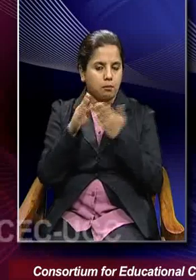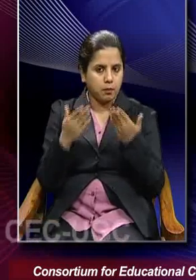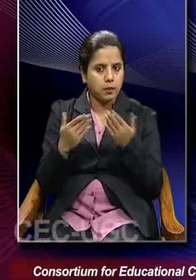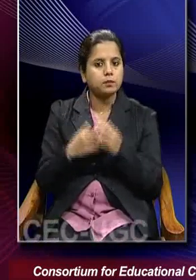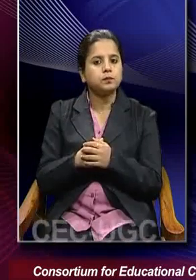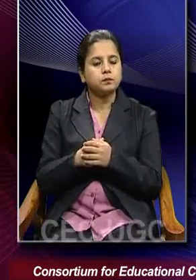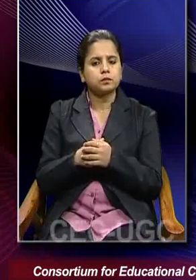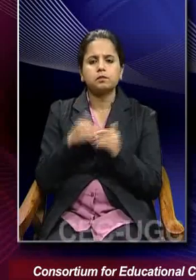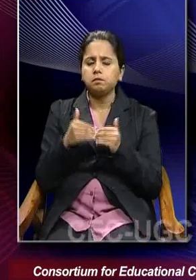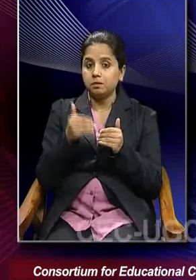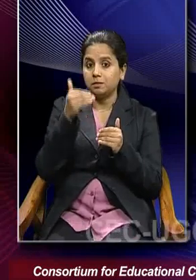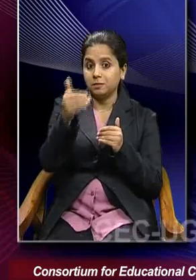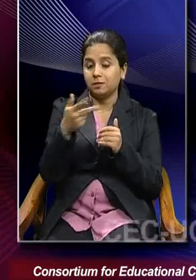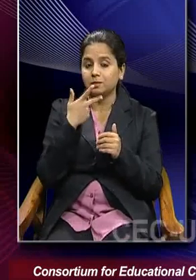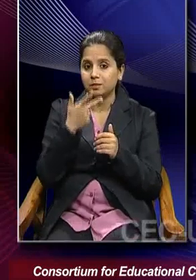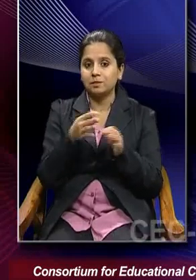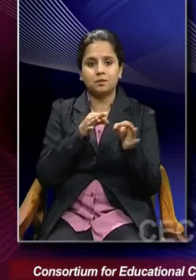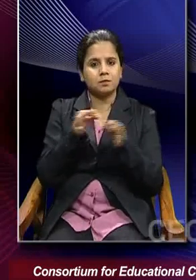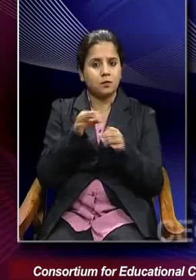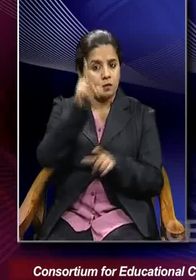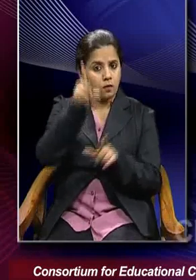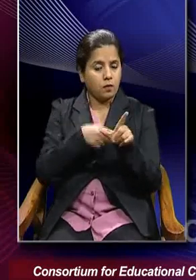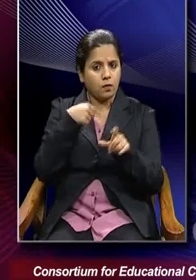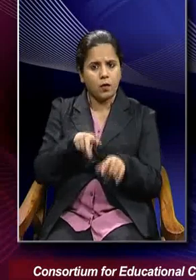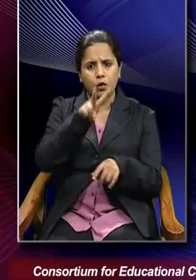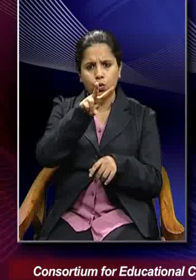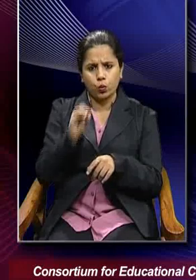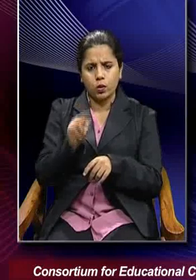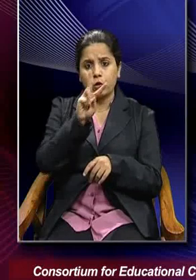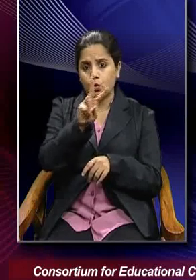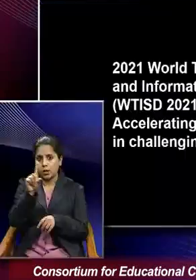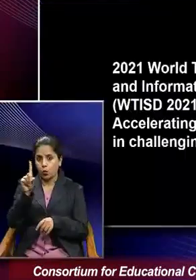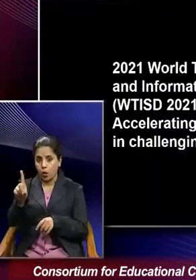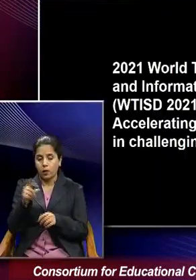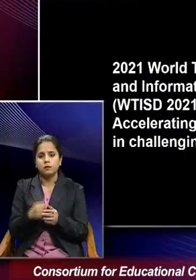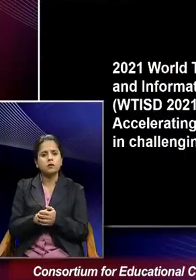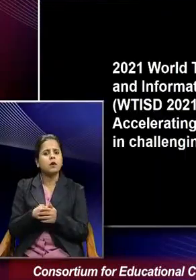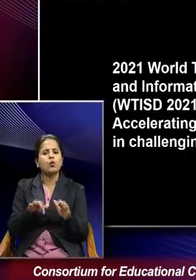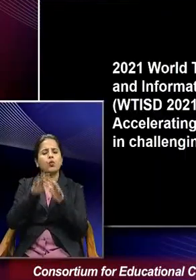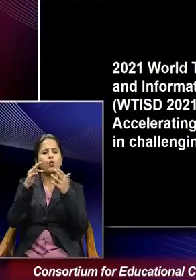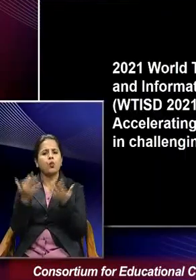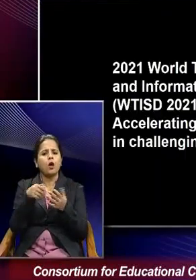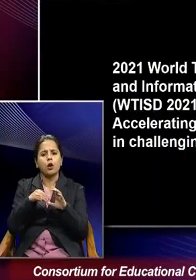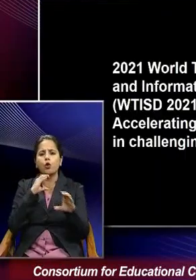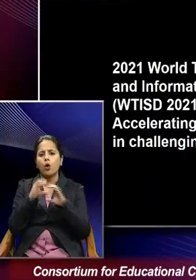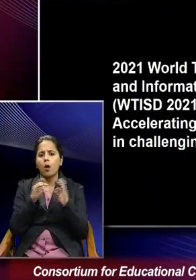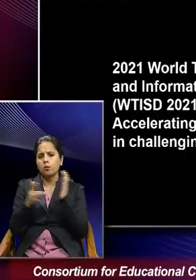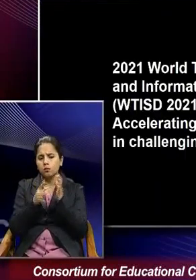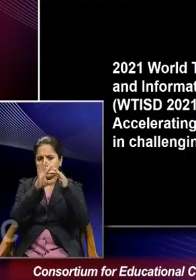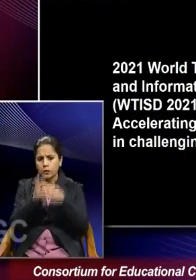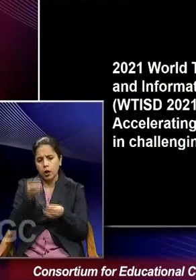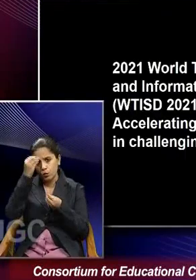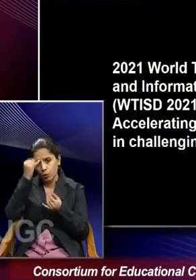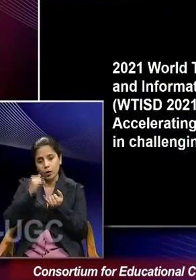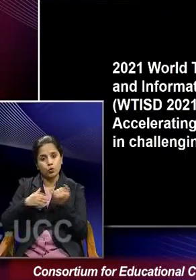Moving forward, in the year 2021, World Telecommunication and Information